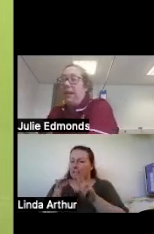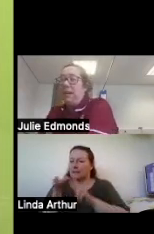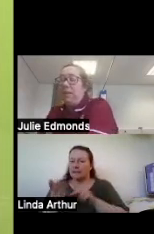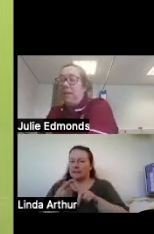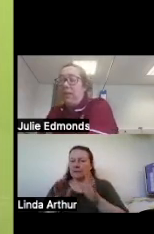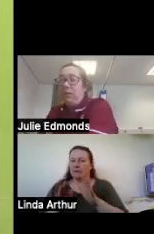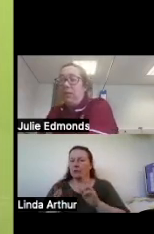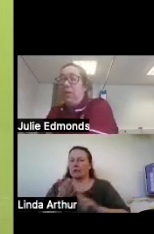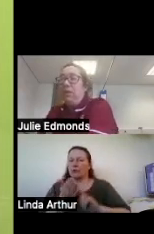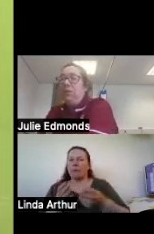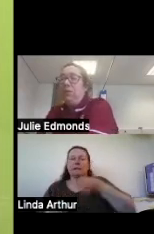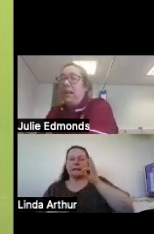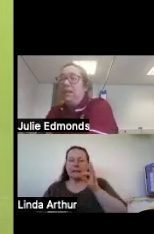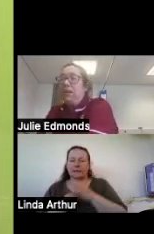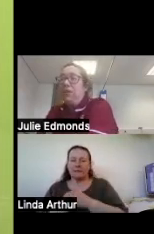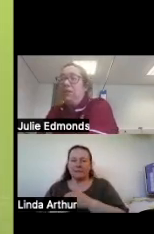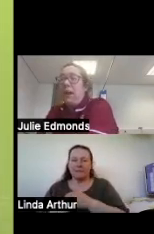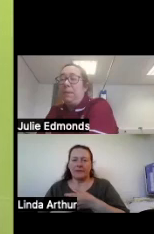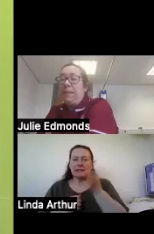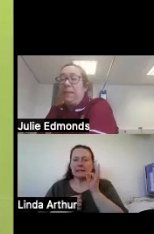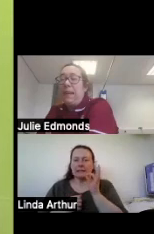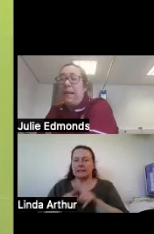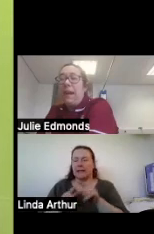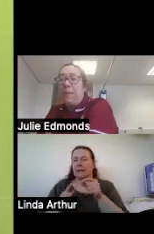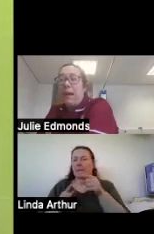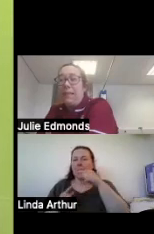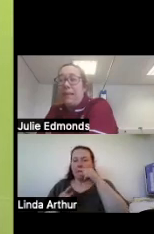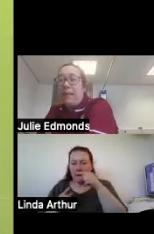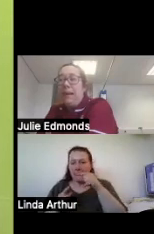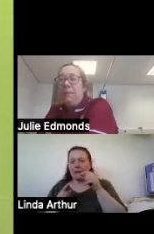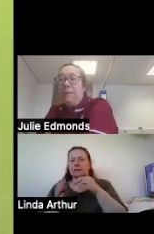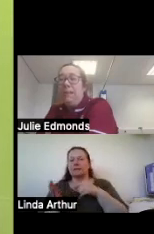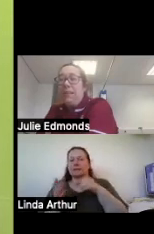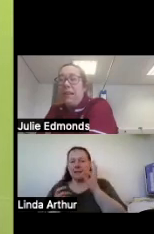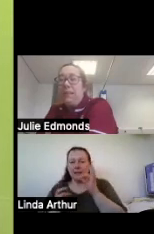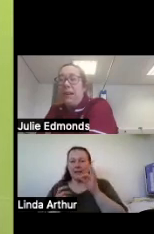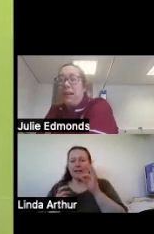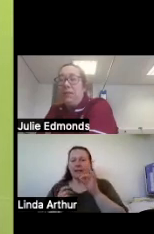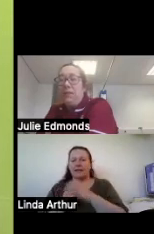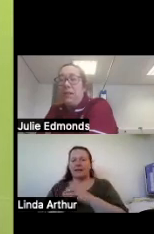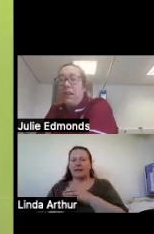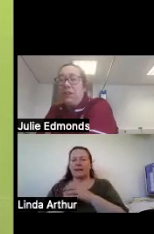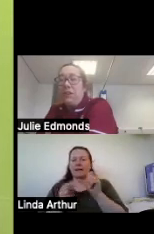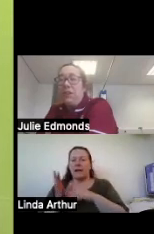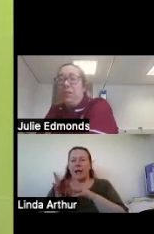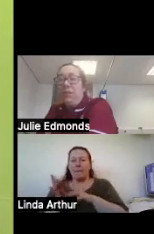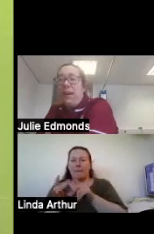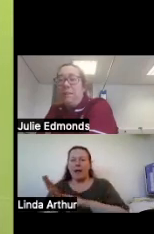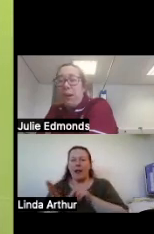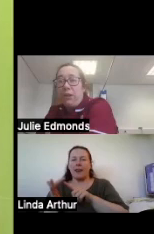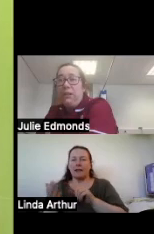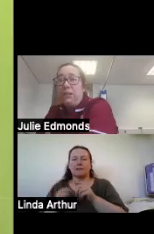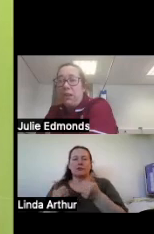and limit those. So teas such as peppermint tea, chamomile tea. Peppermint tea is very good for digestion. It's good for